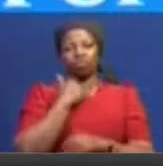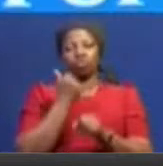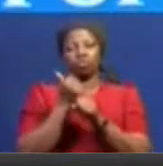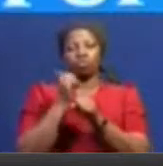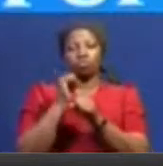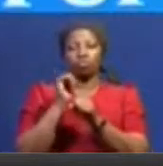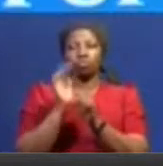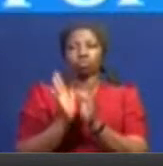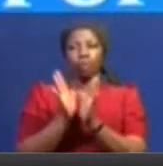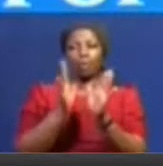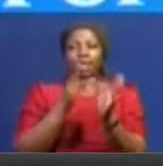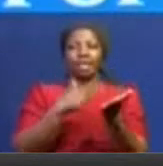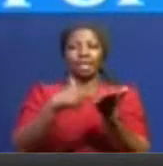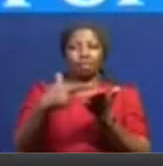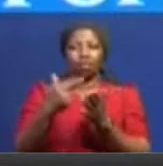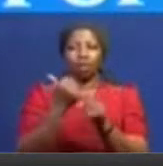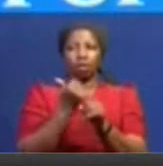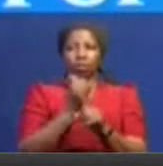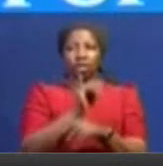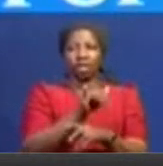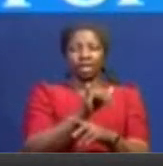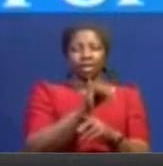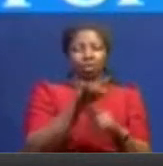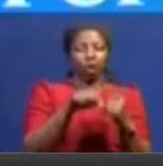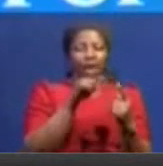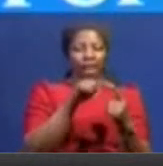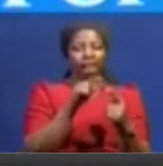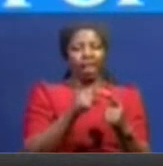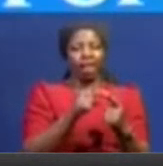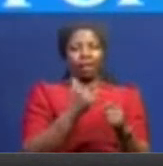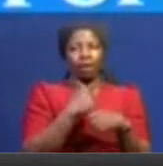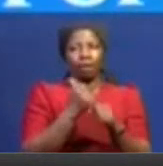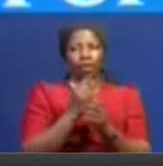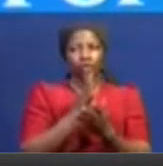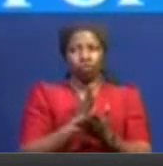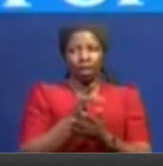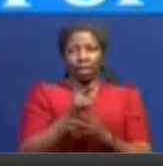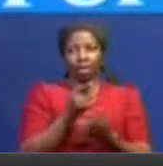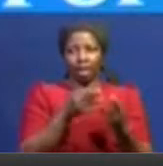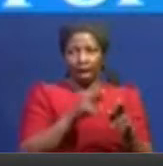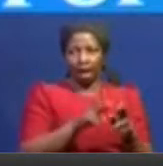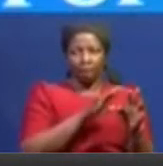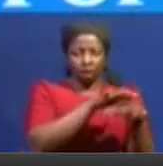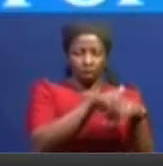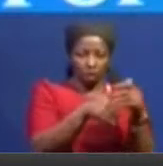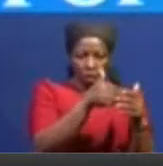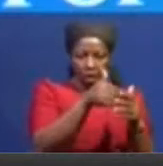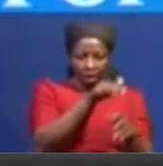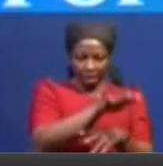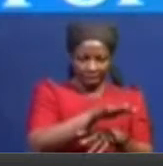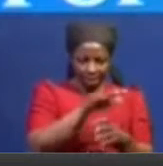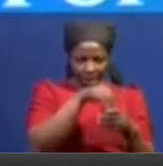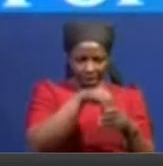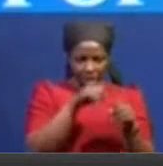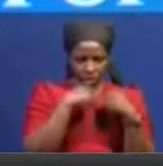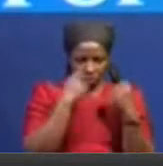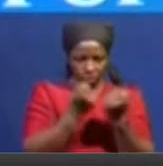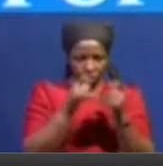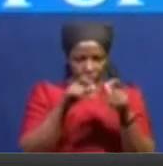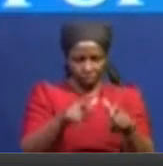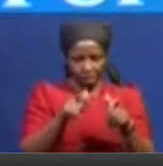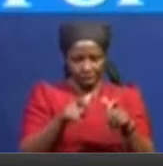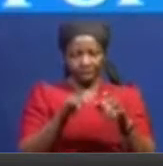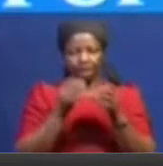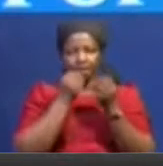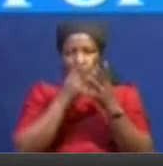doing it between this and that day. Then you ensure that it's all over the social media, that the information is communicated to Wanjiku in the language